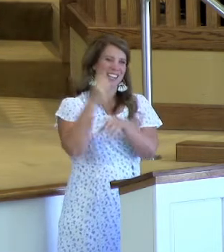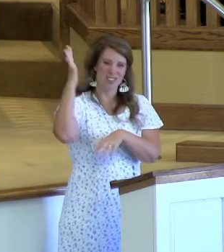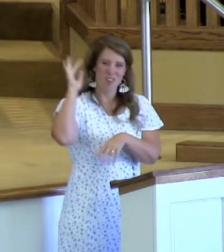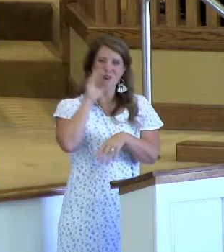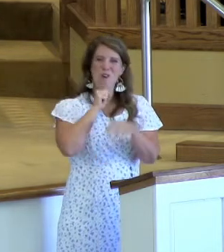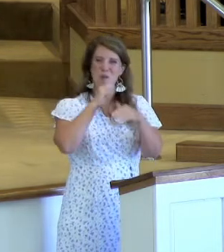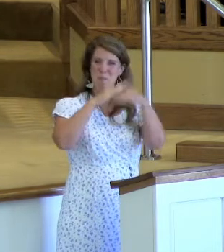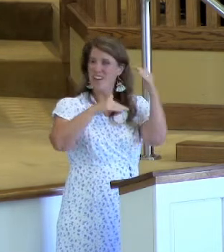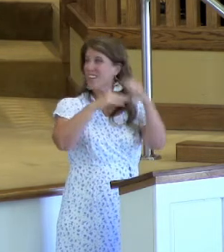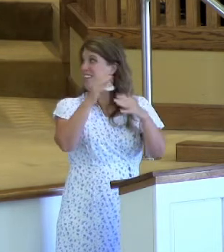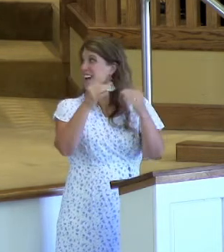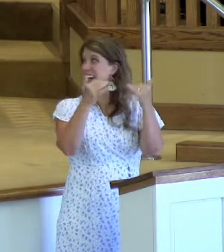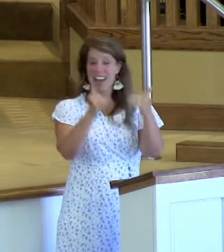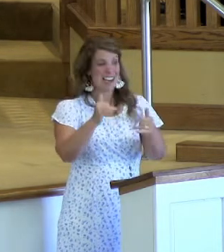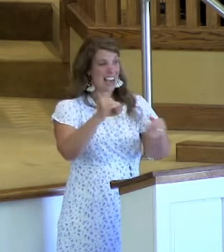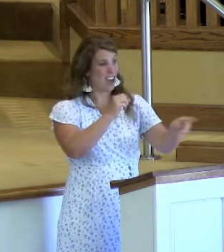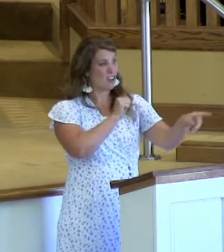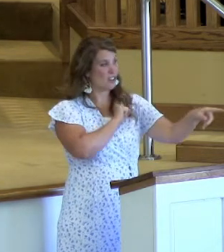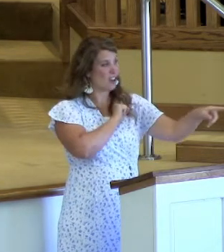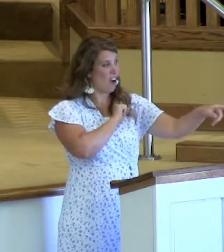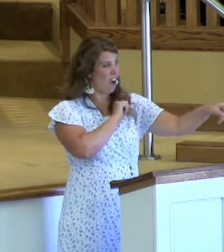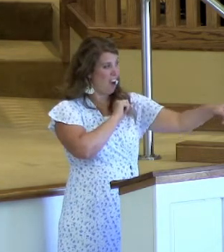old building. And then